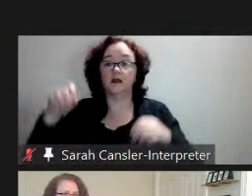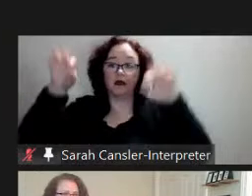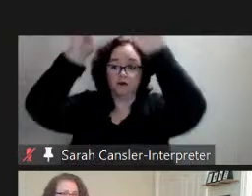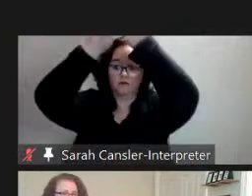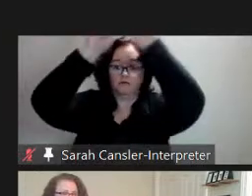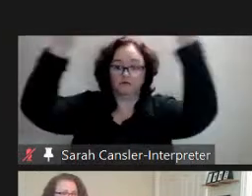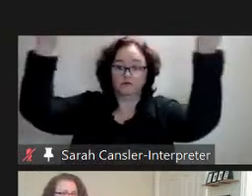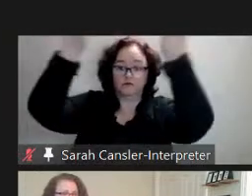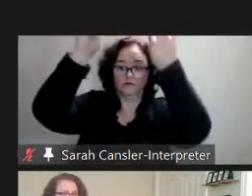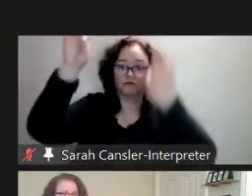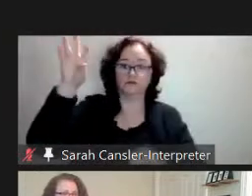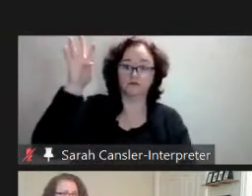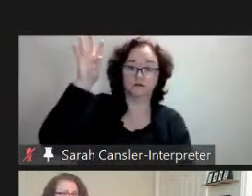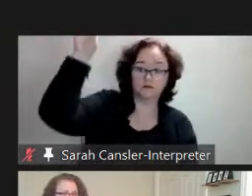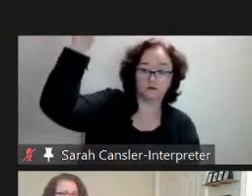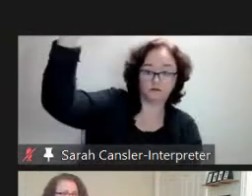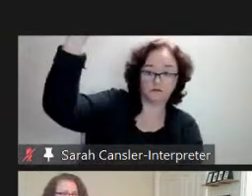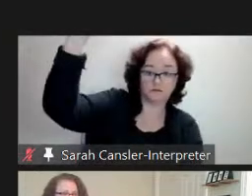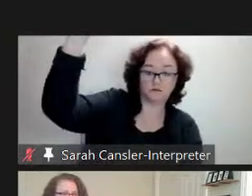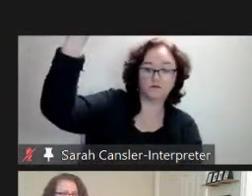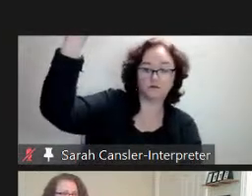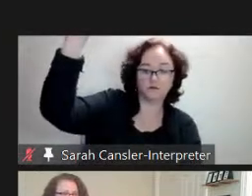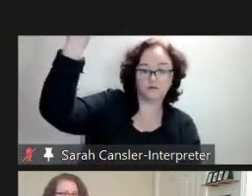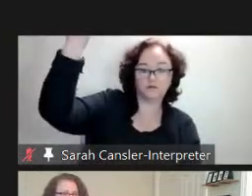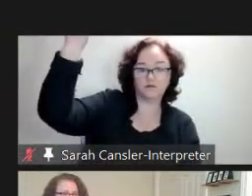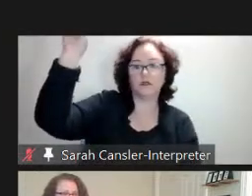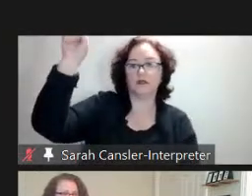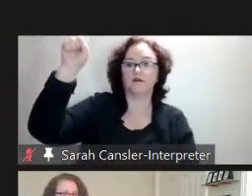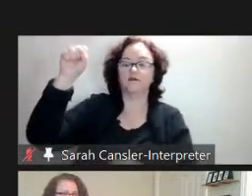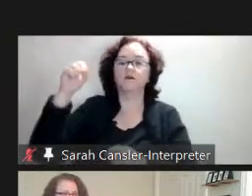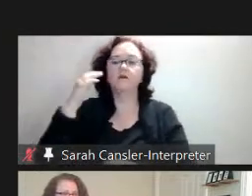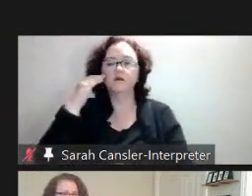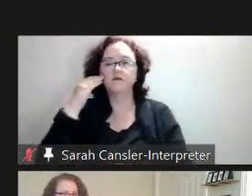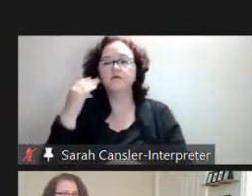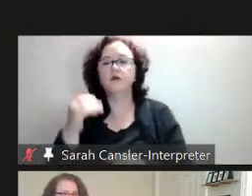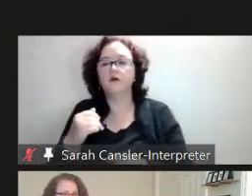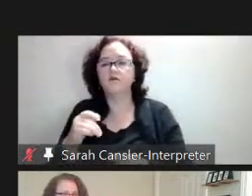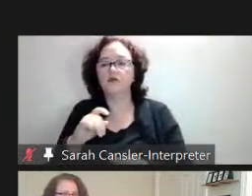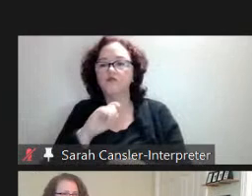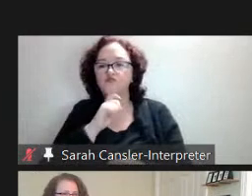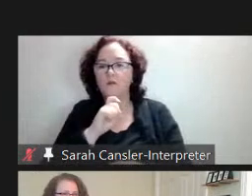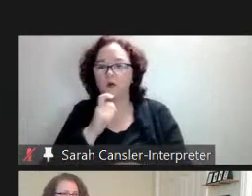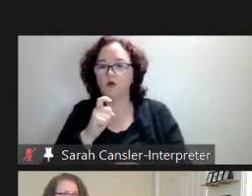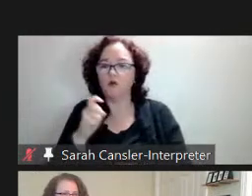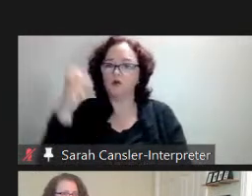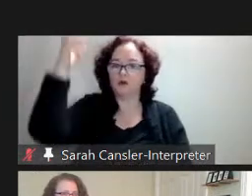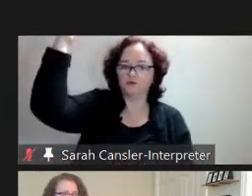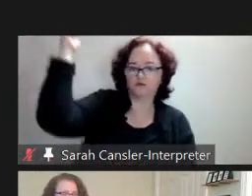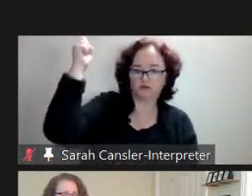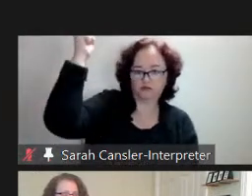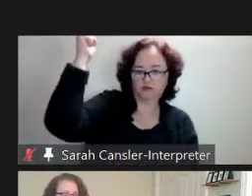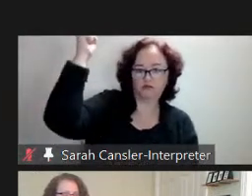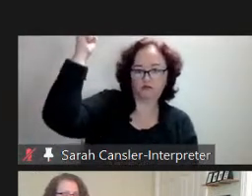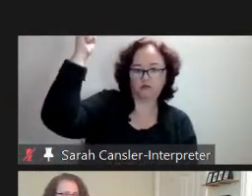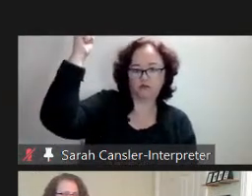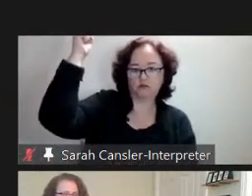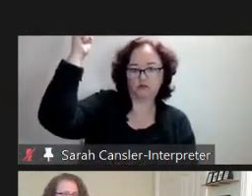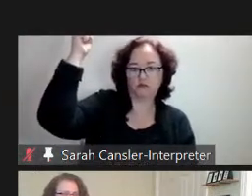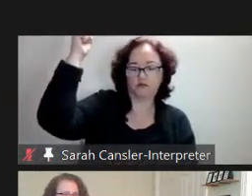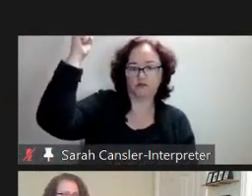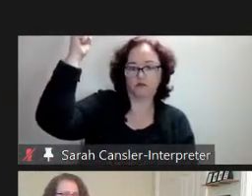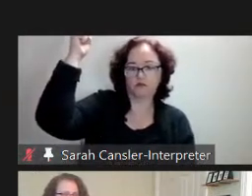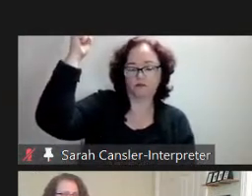has additional grab straps. You know, you have rubber grab straps that you hold on to. These are a little